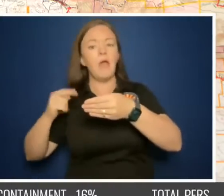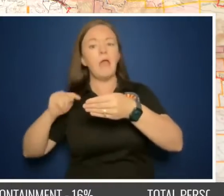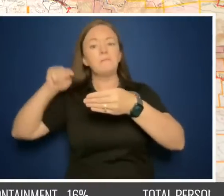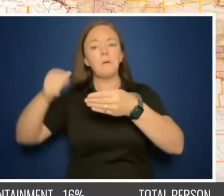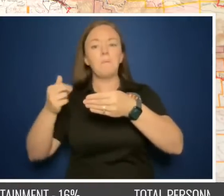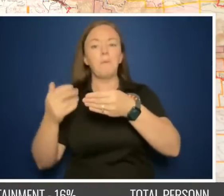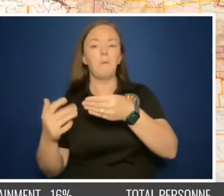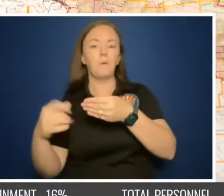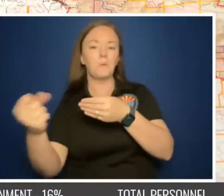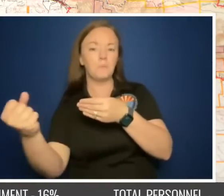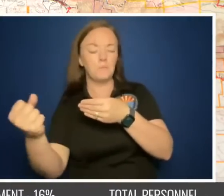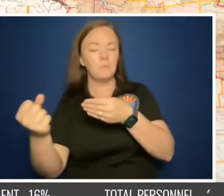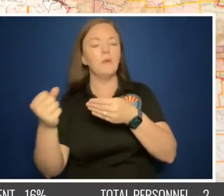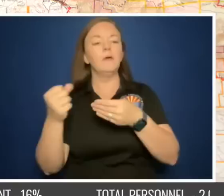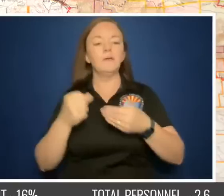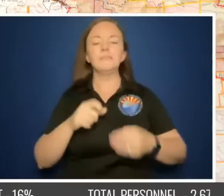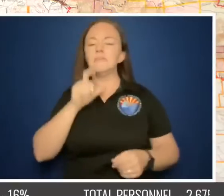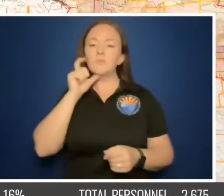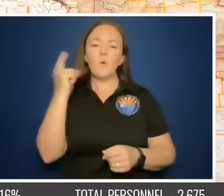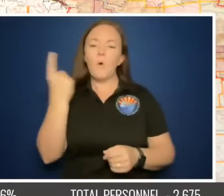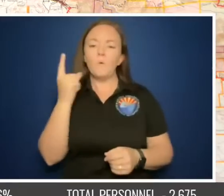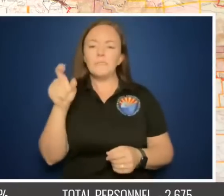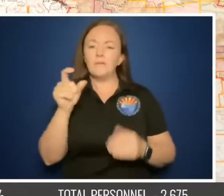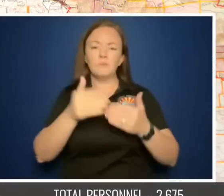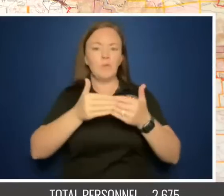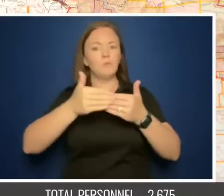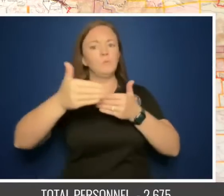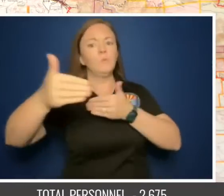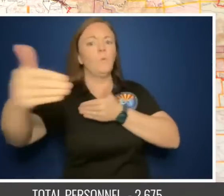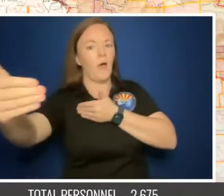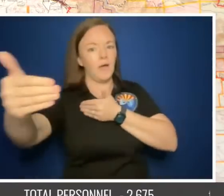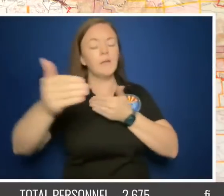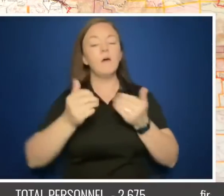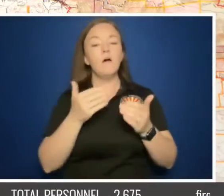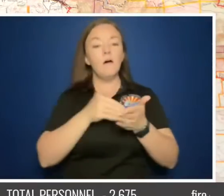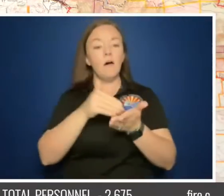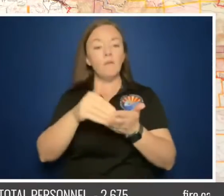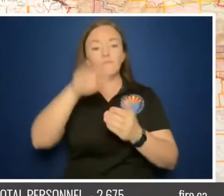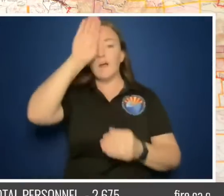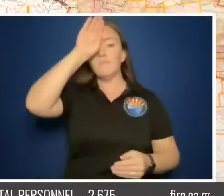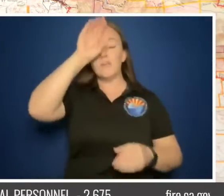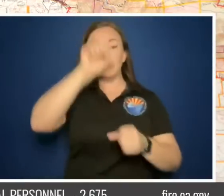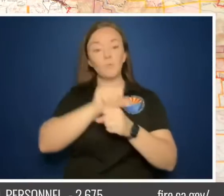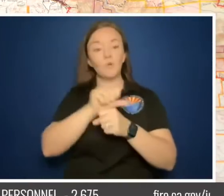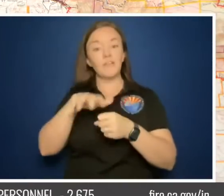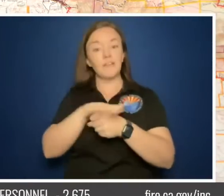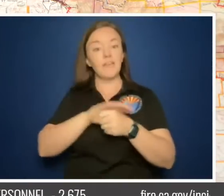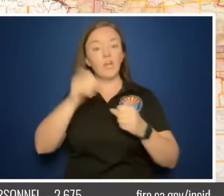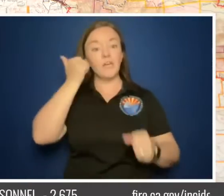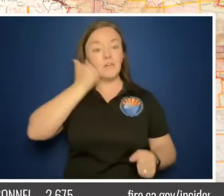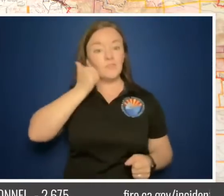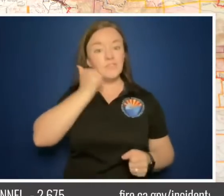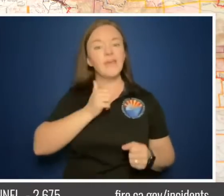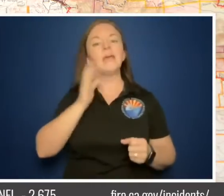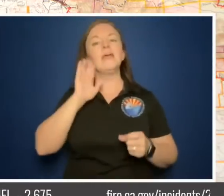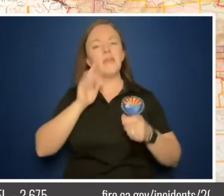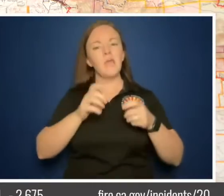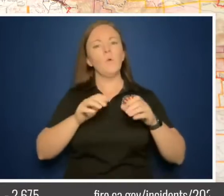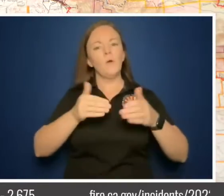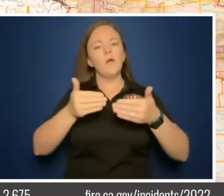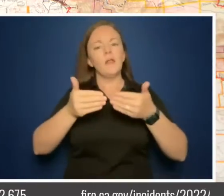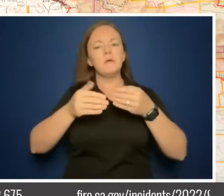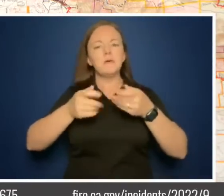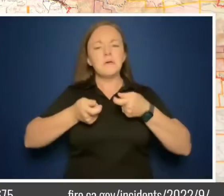that. A lot of times the folks on the ground that are operating within these areas every day build those lines to their comfort level.